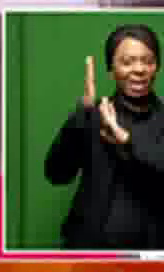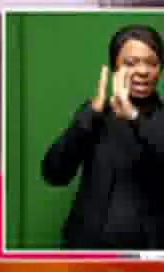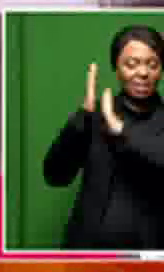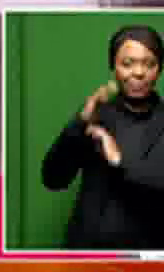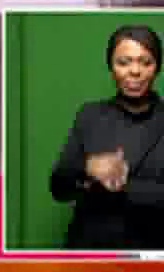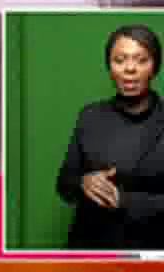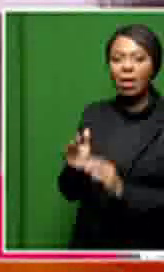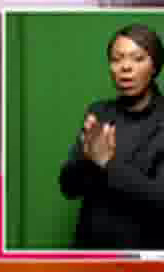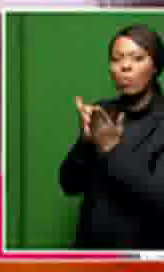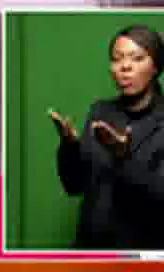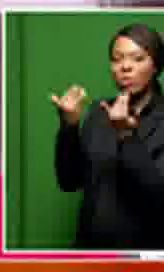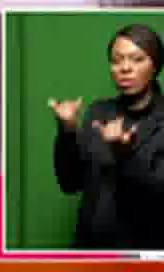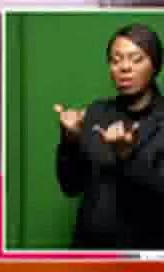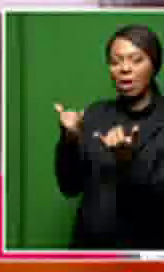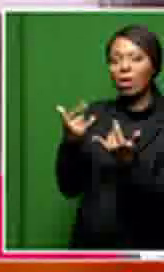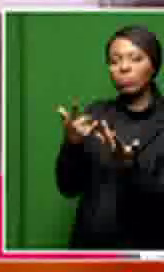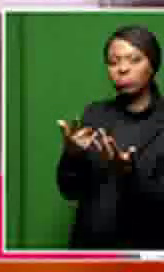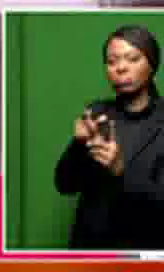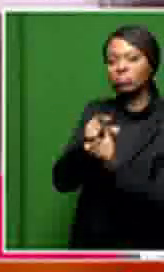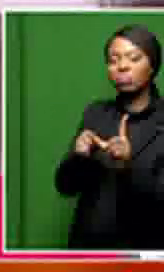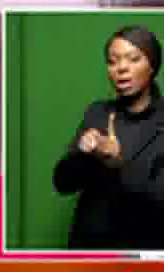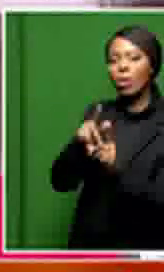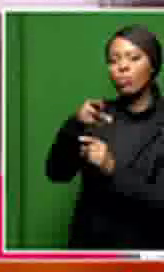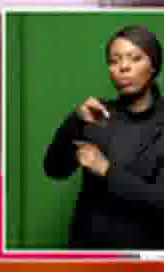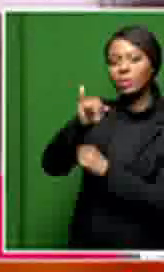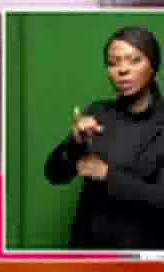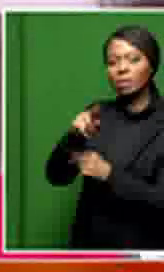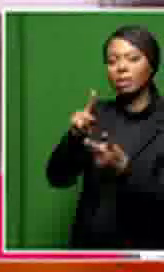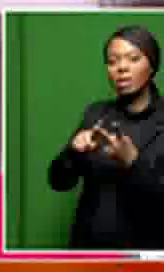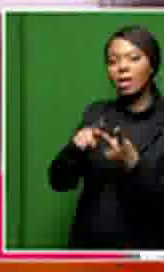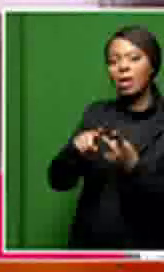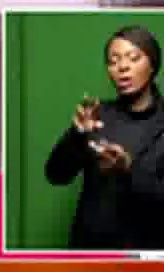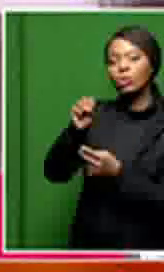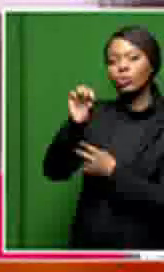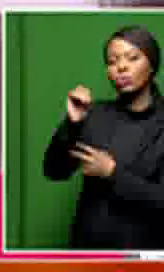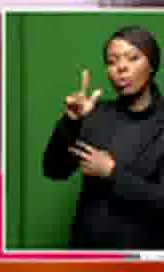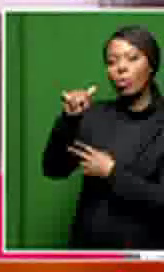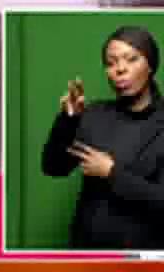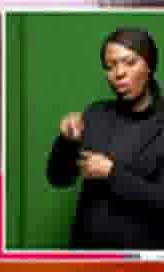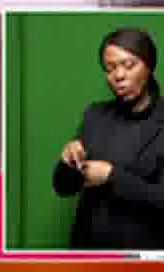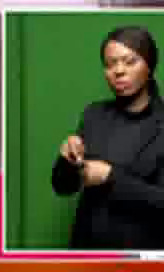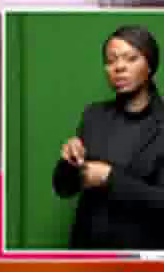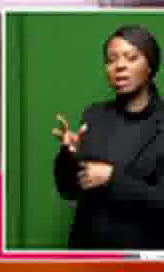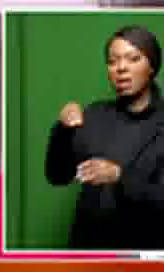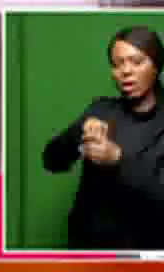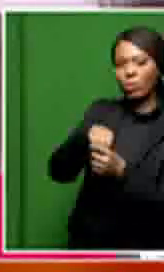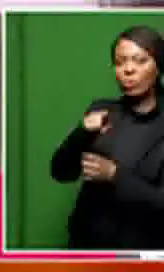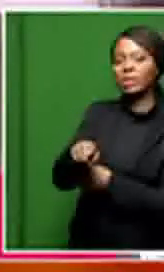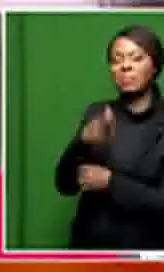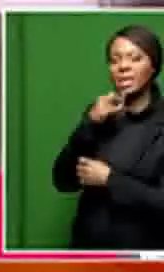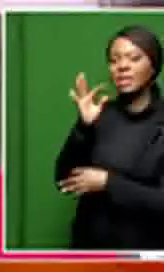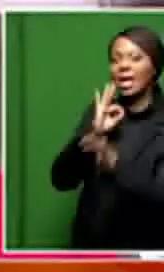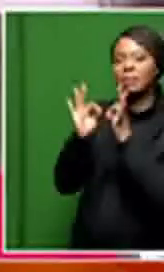to the generosity of legends like Phumzile Adam and Marcus Solomon. Tell us more about this as well as other stories that you share in this book.